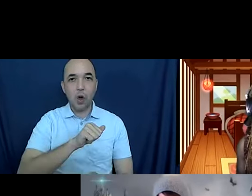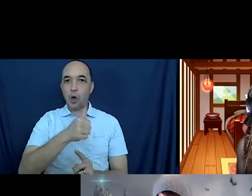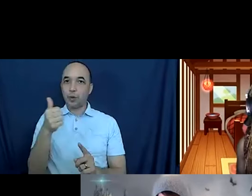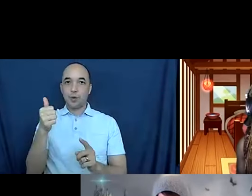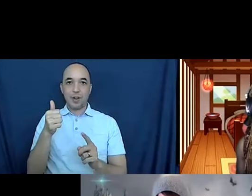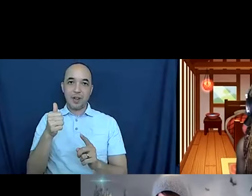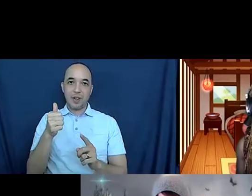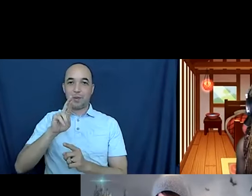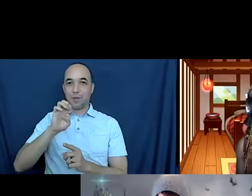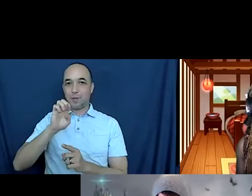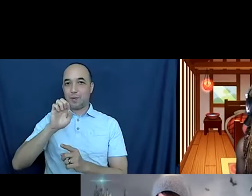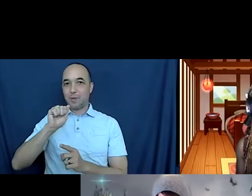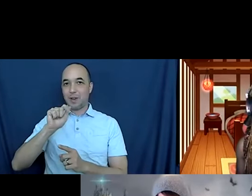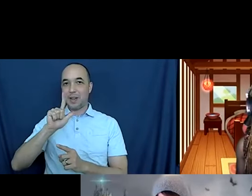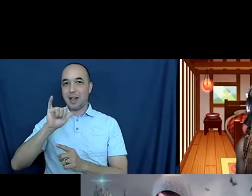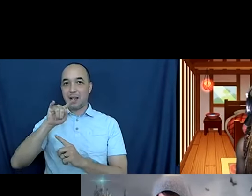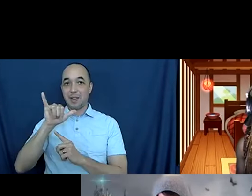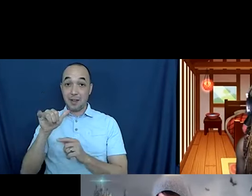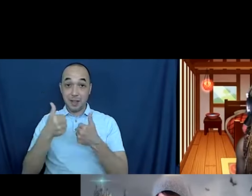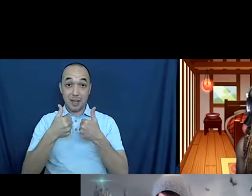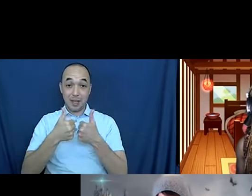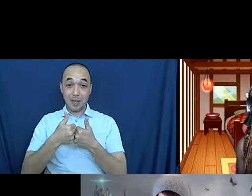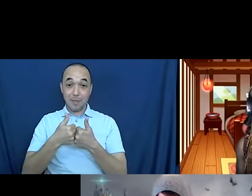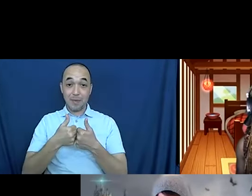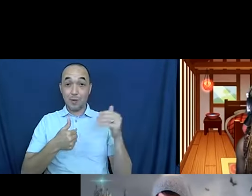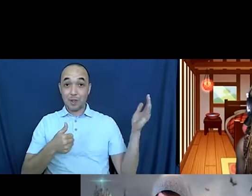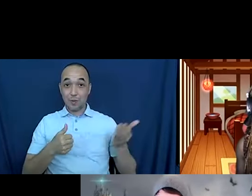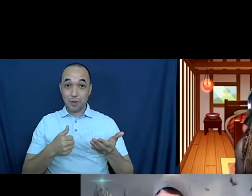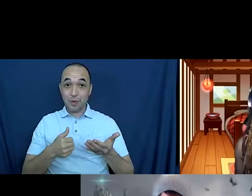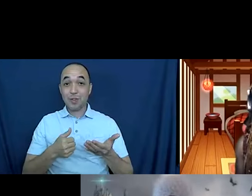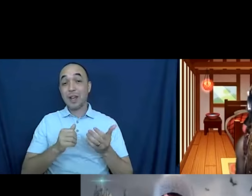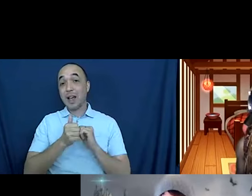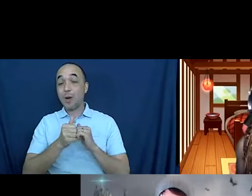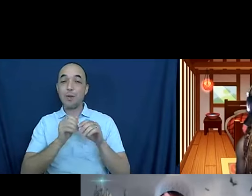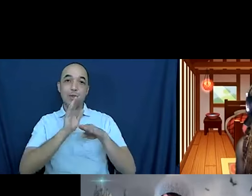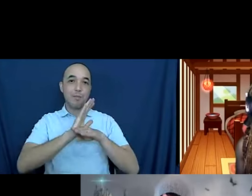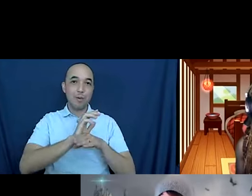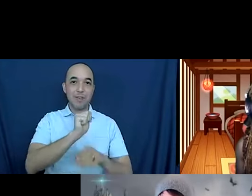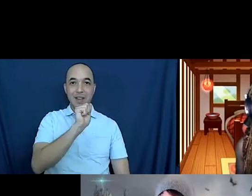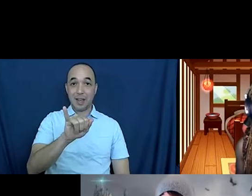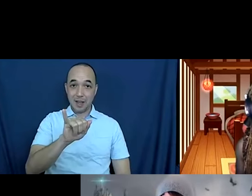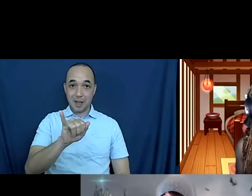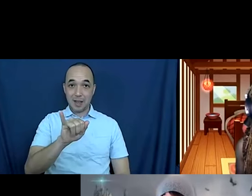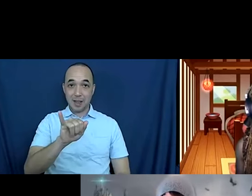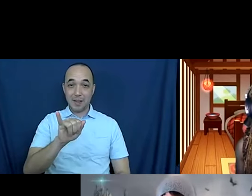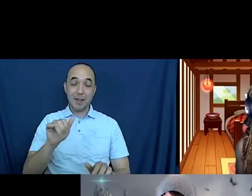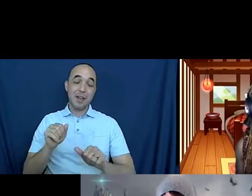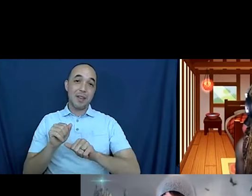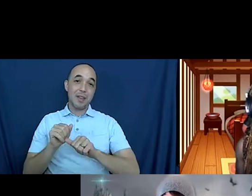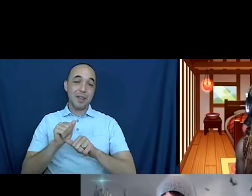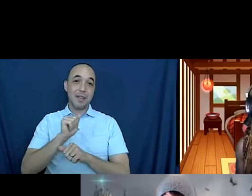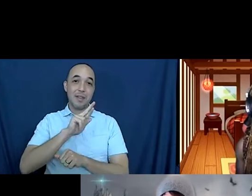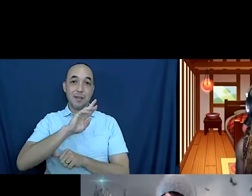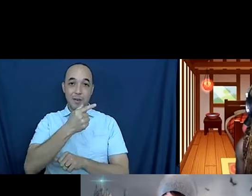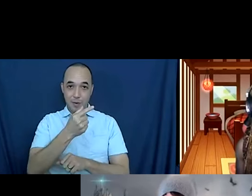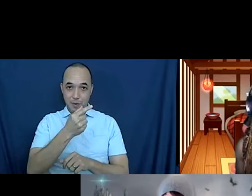this through a movie, AI, mm-hmm. and the alternate reality game associated with that called